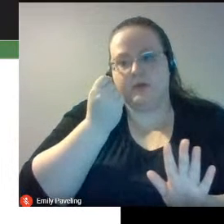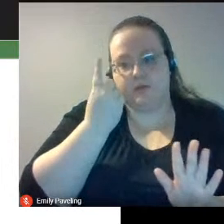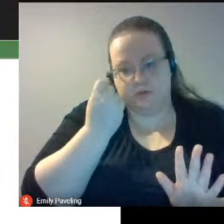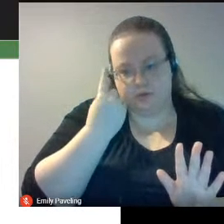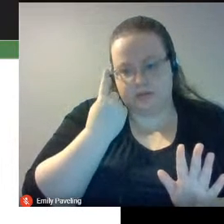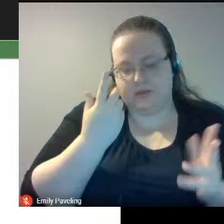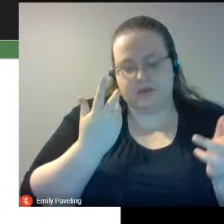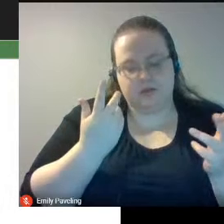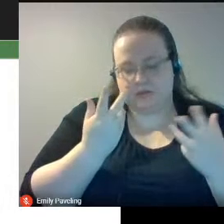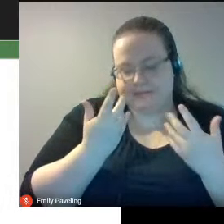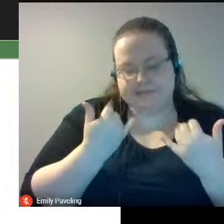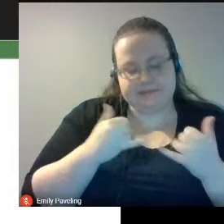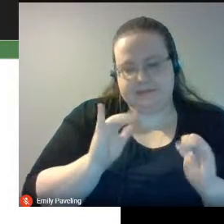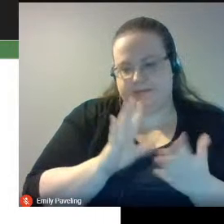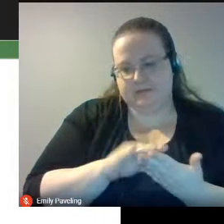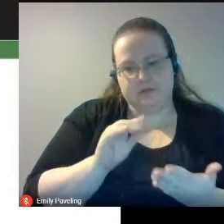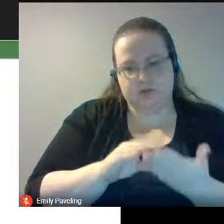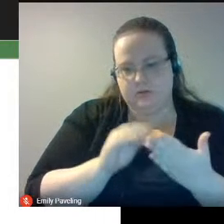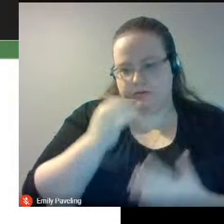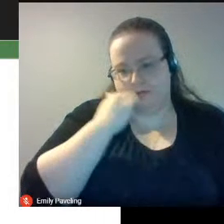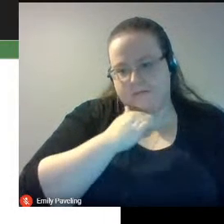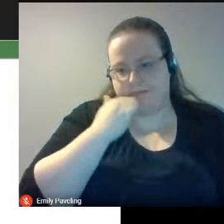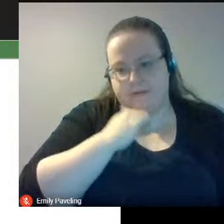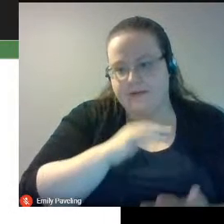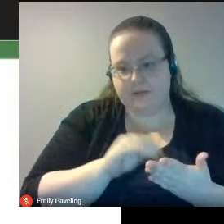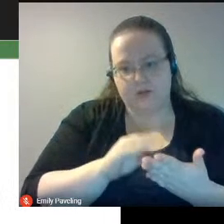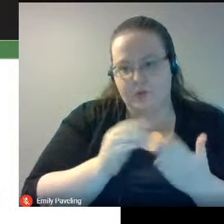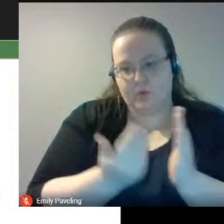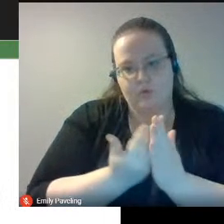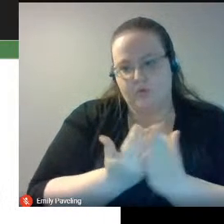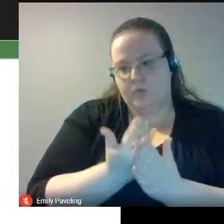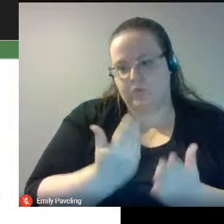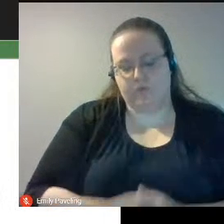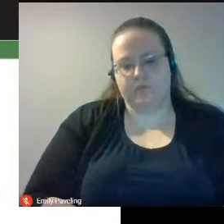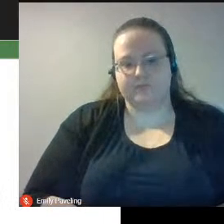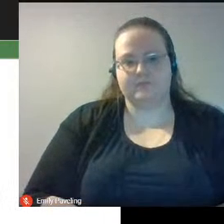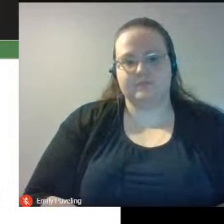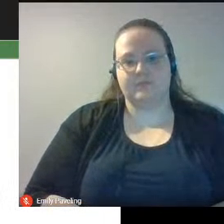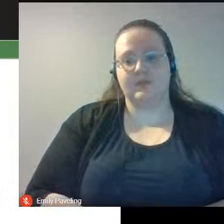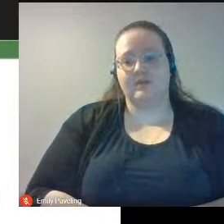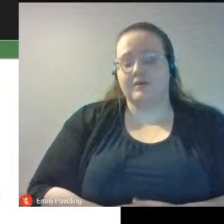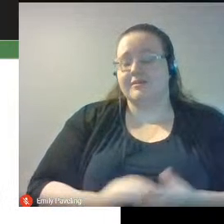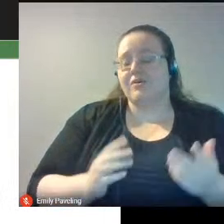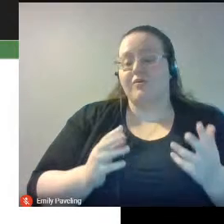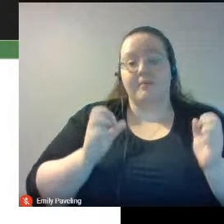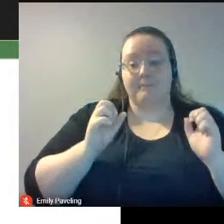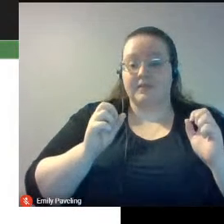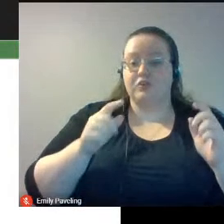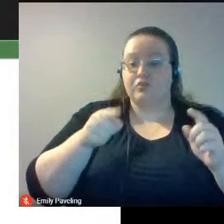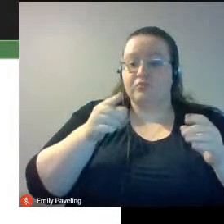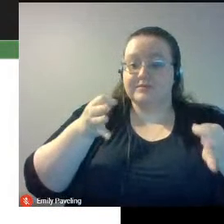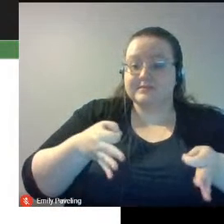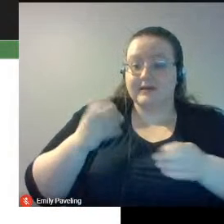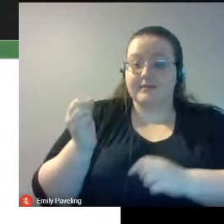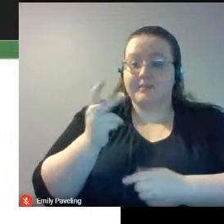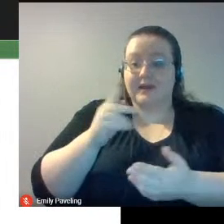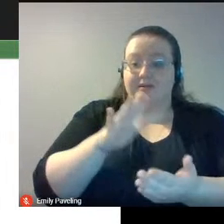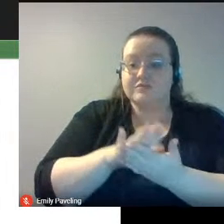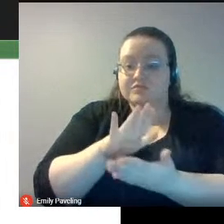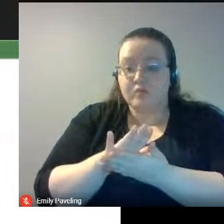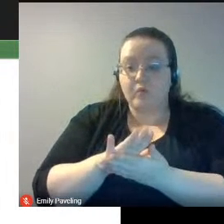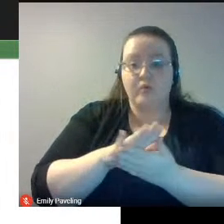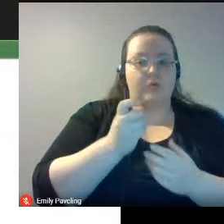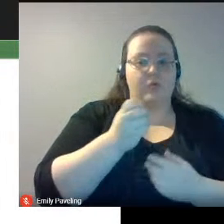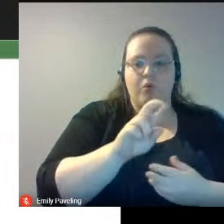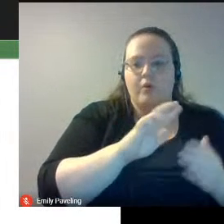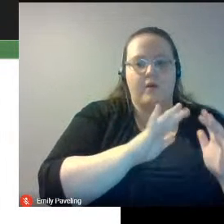So the bottom line is that decisions around heading back to school will be different for every family depending on your child's academic needs,